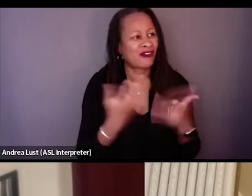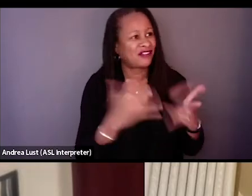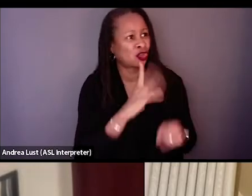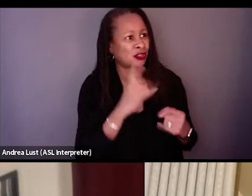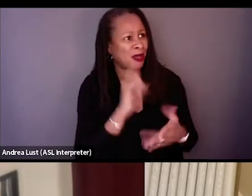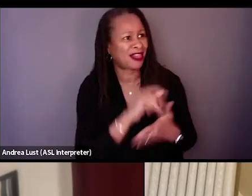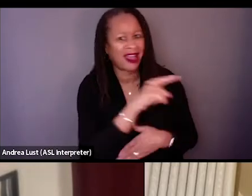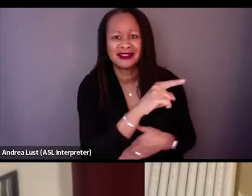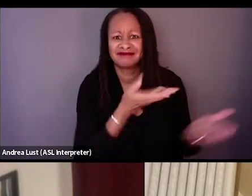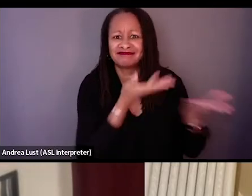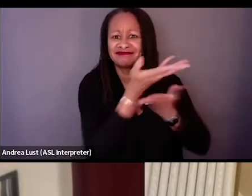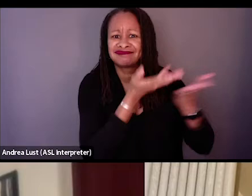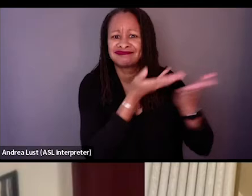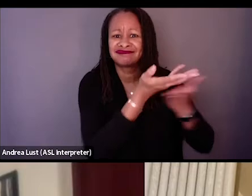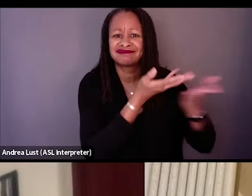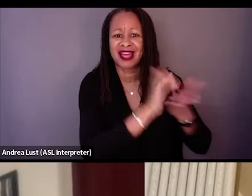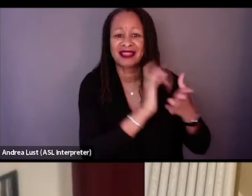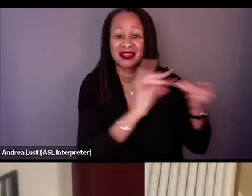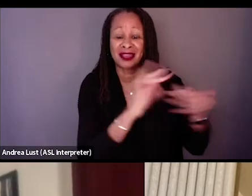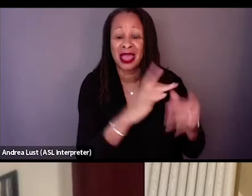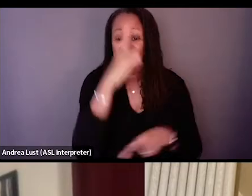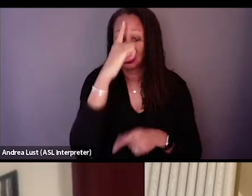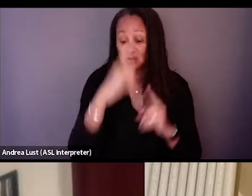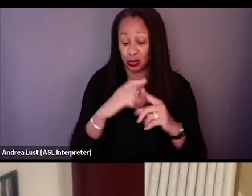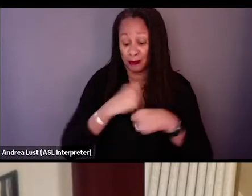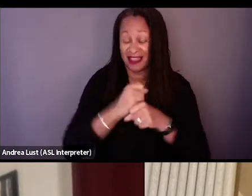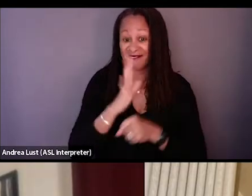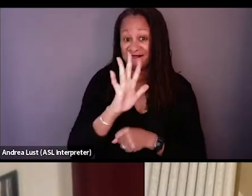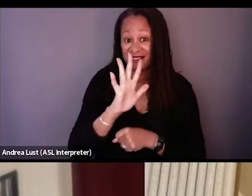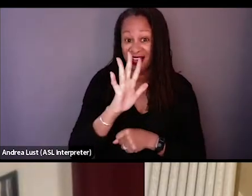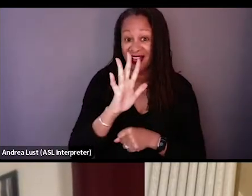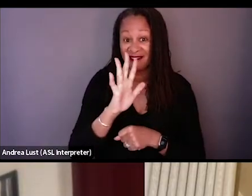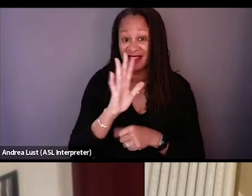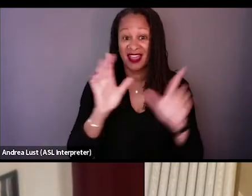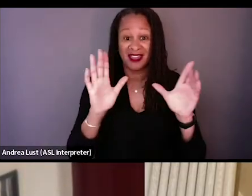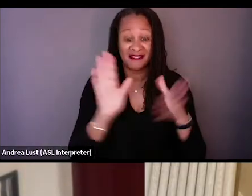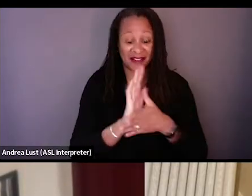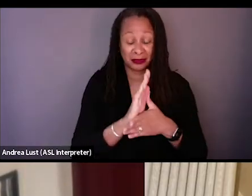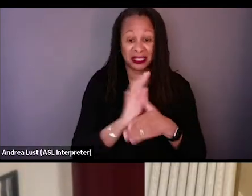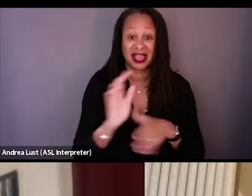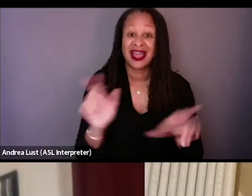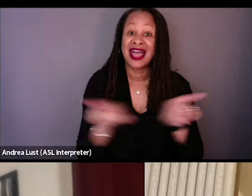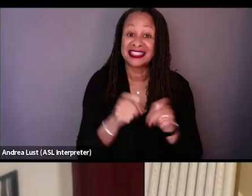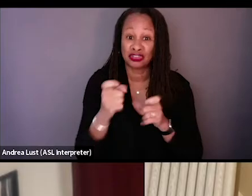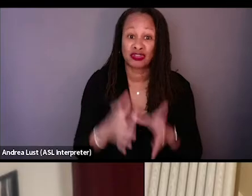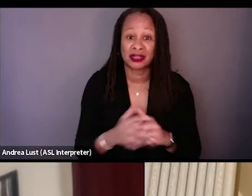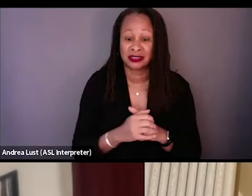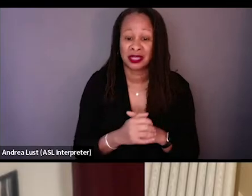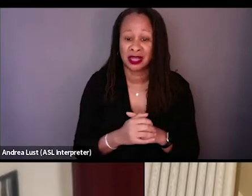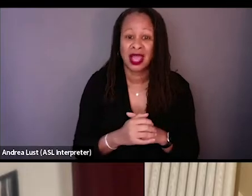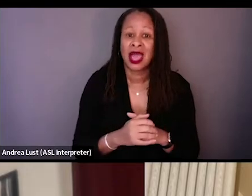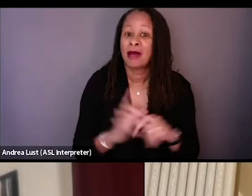responded, "Yeah," because to make 5 films in a row as a director that are all about Black people having to pretend